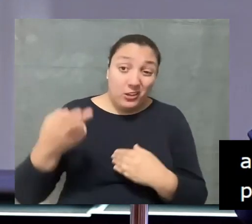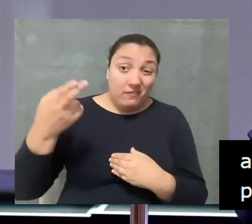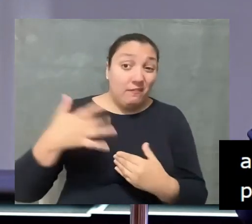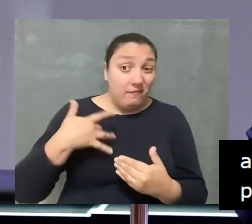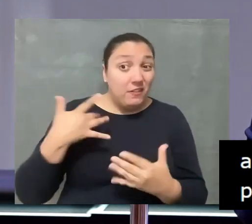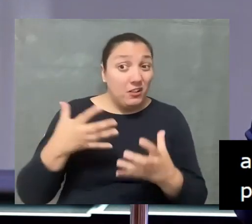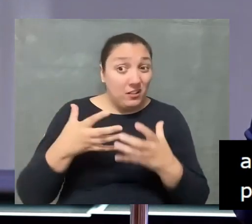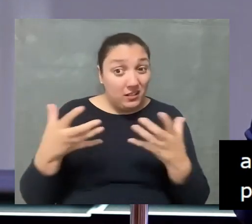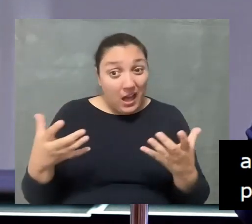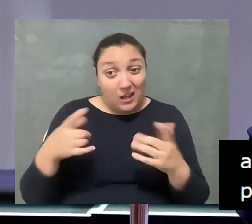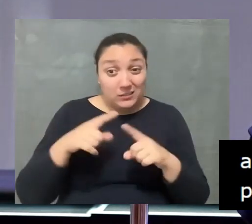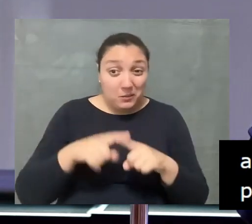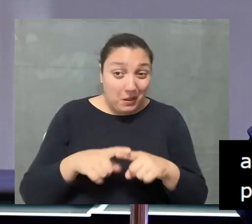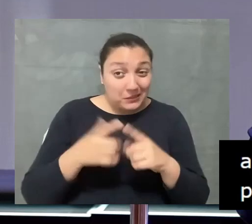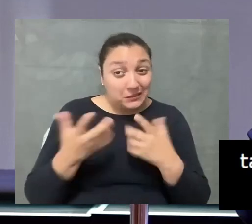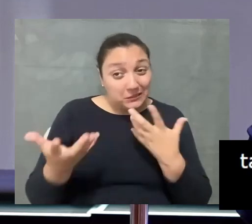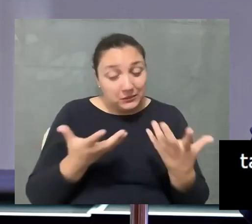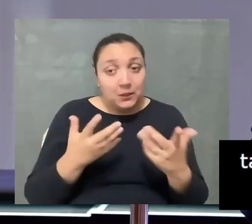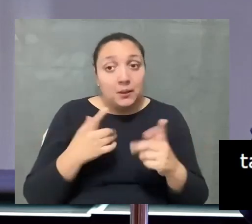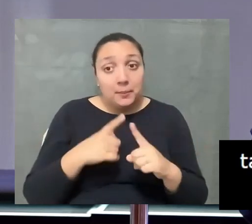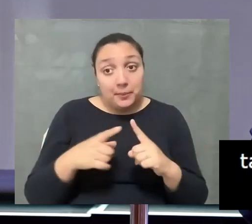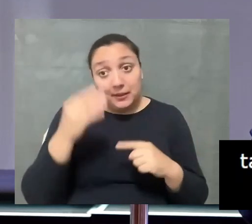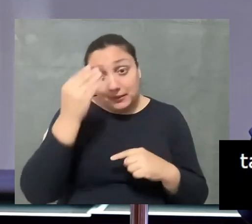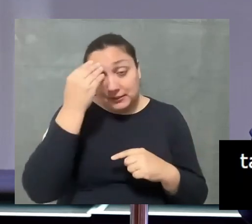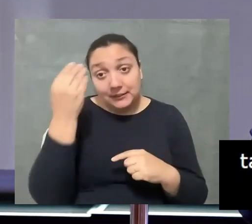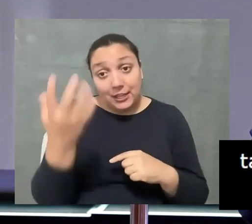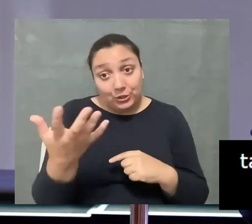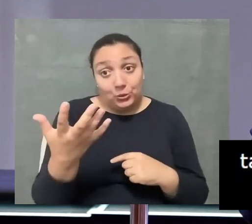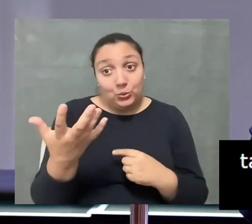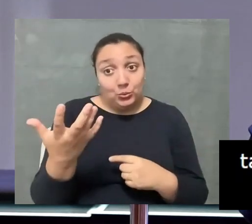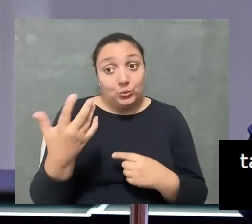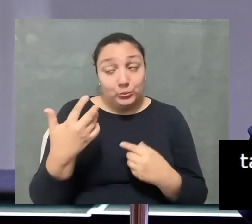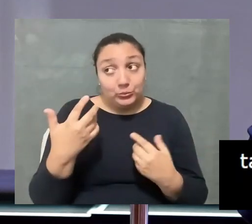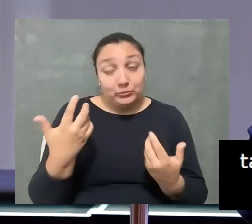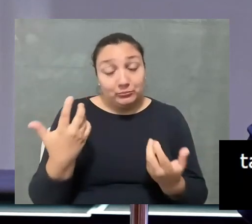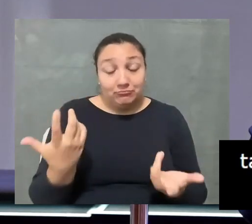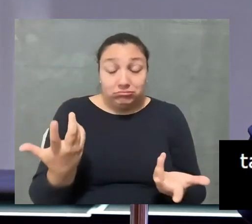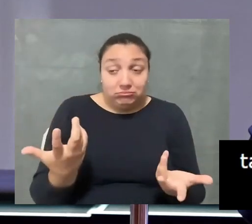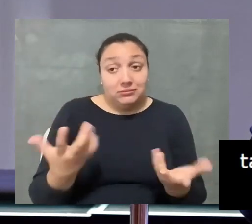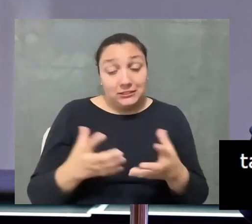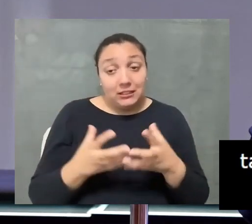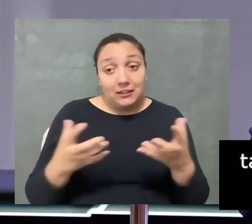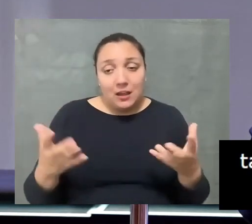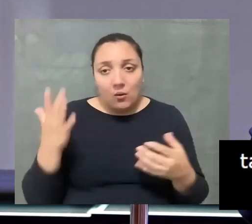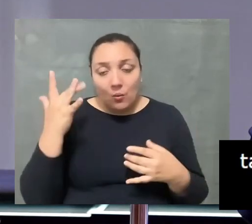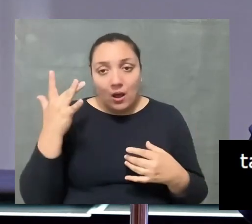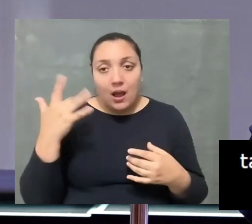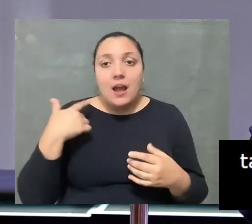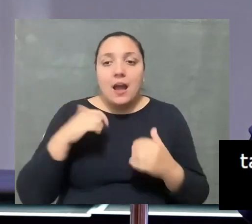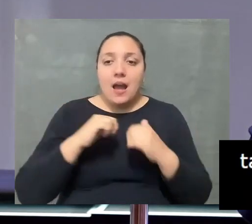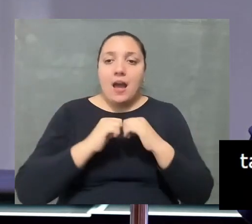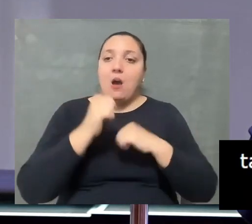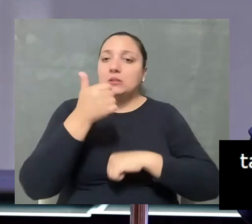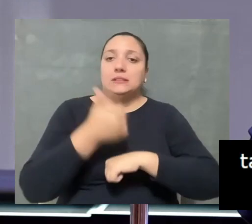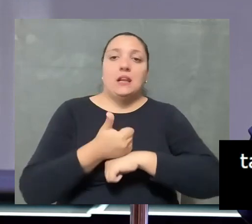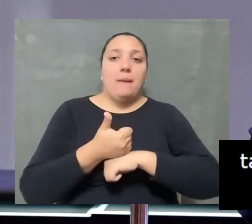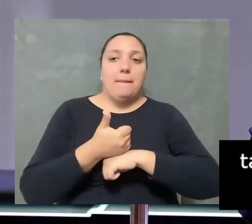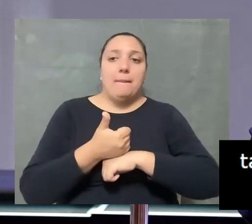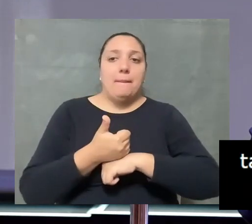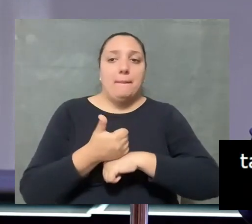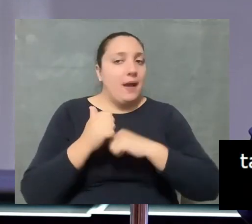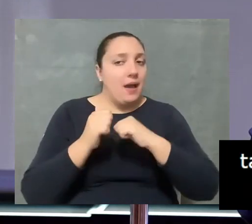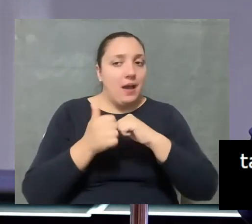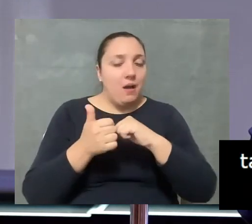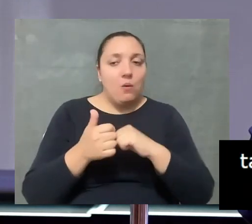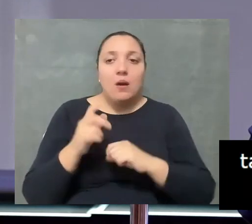anchor is. But I can tell you that it is pretty high just because the way that we have this set up is people